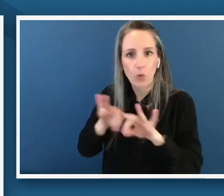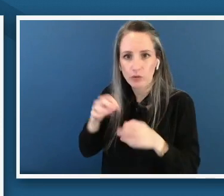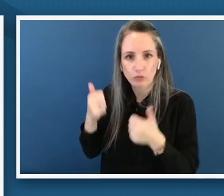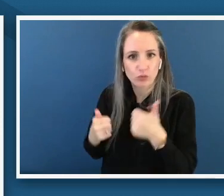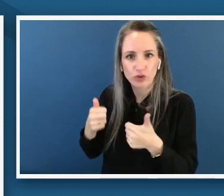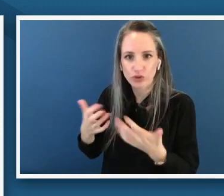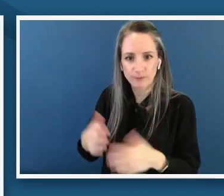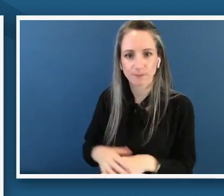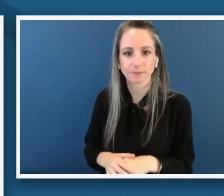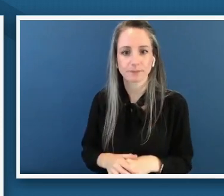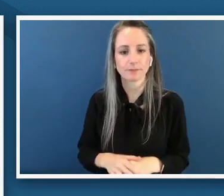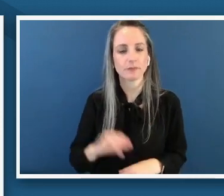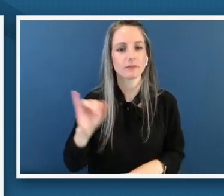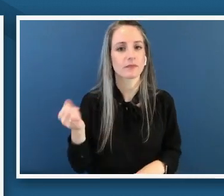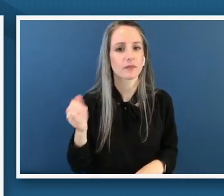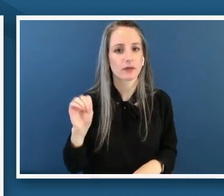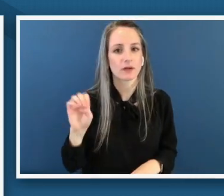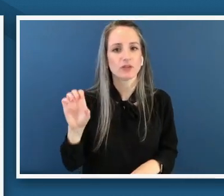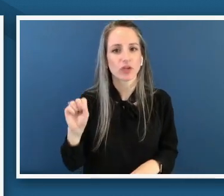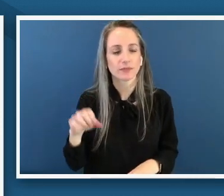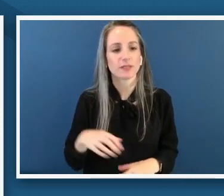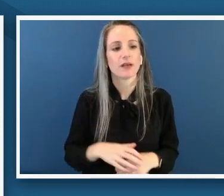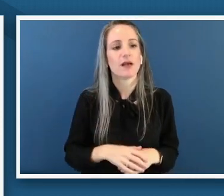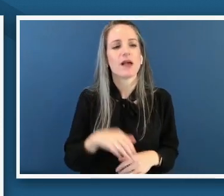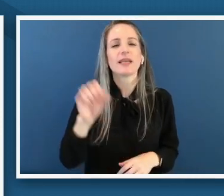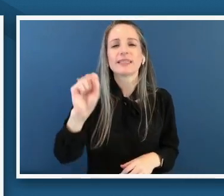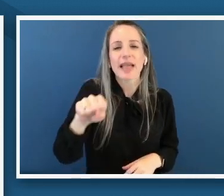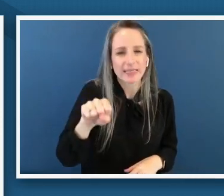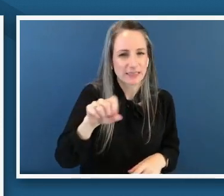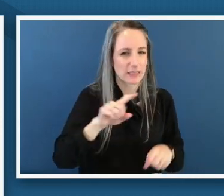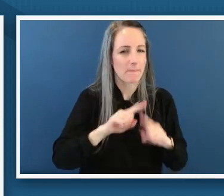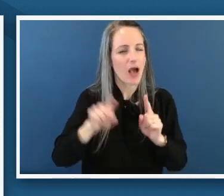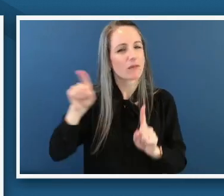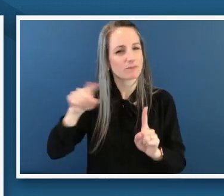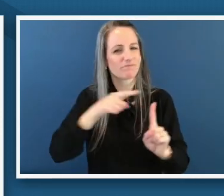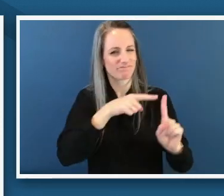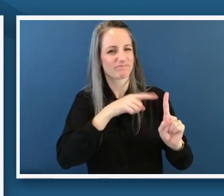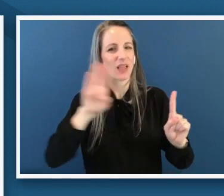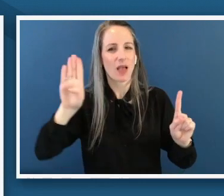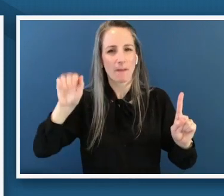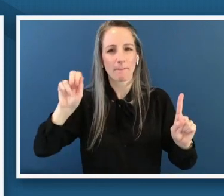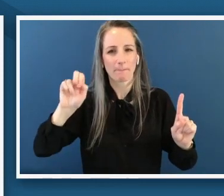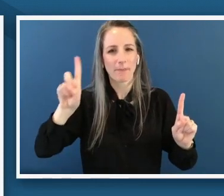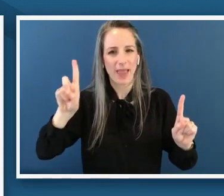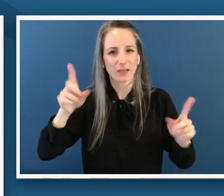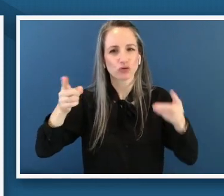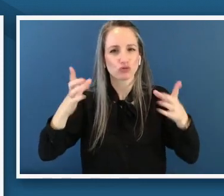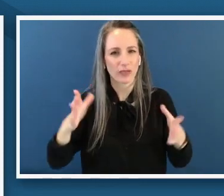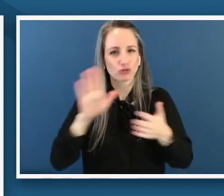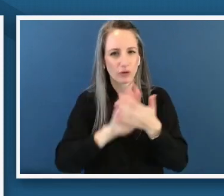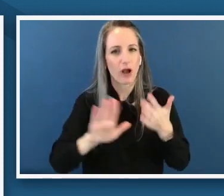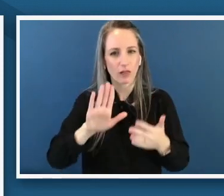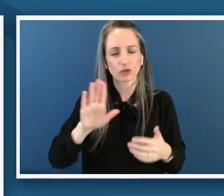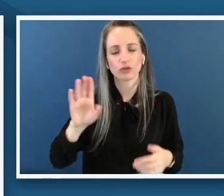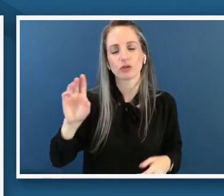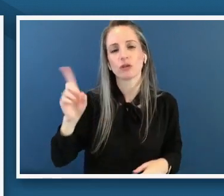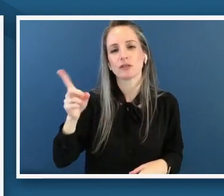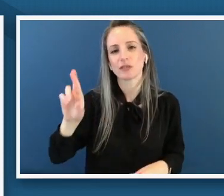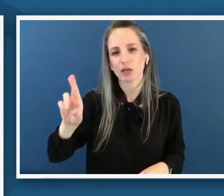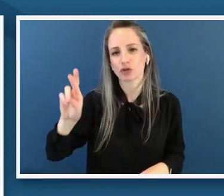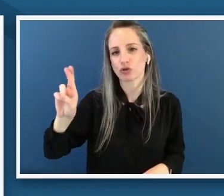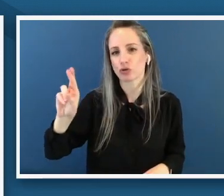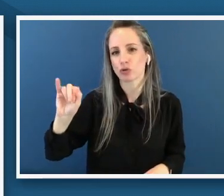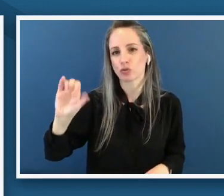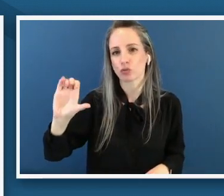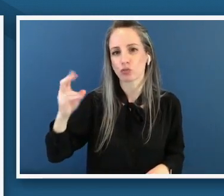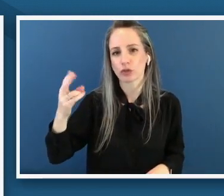I think it came later with my band director in college, Dr. Richardson. He